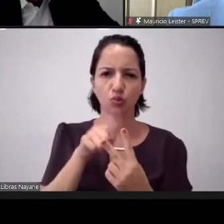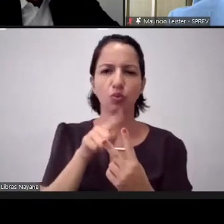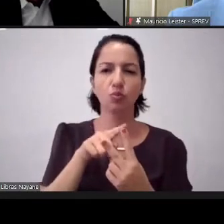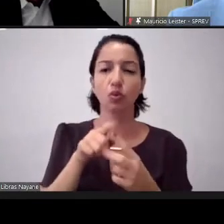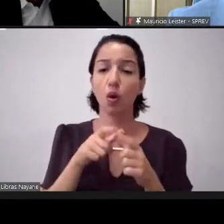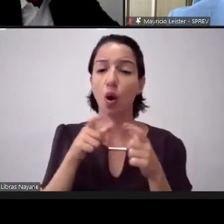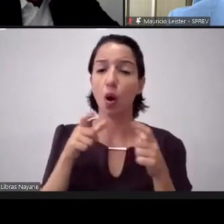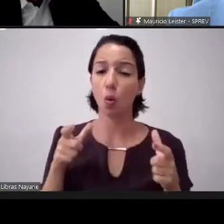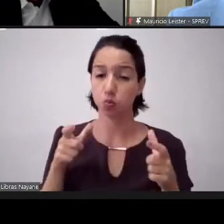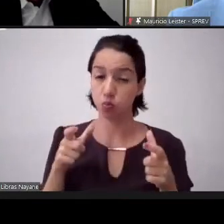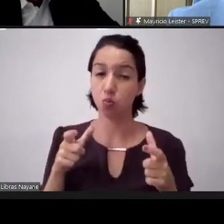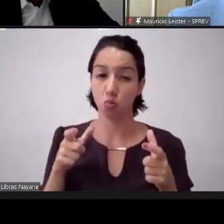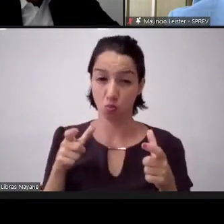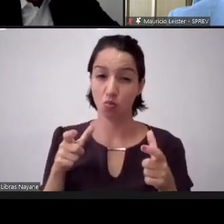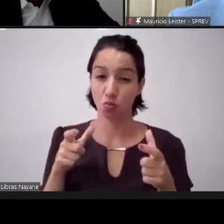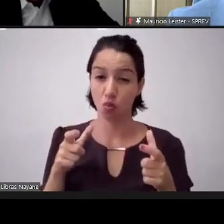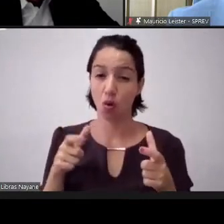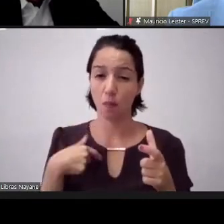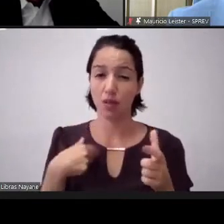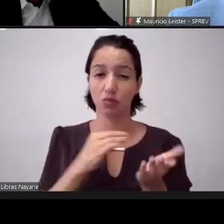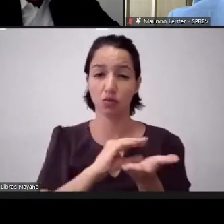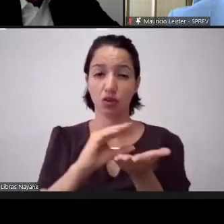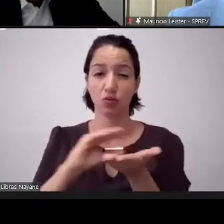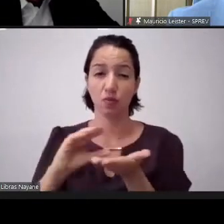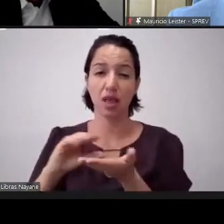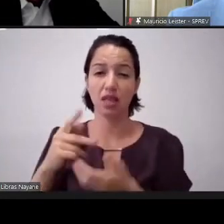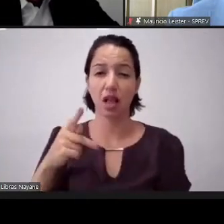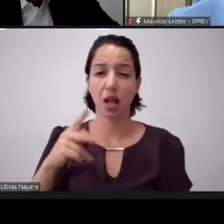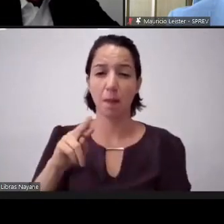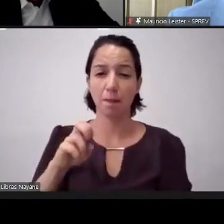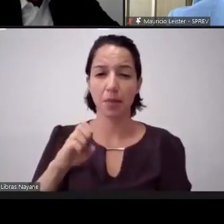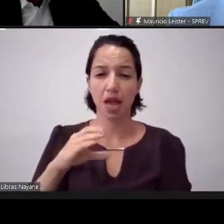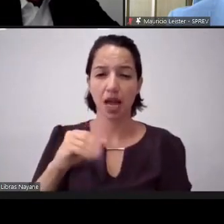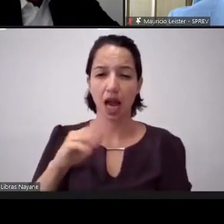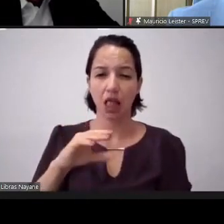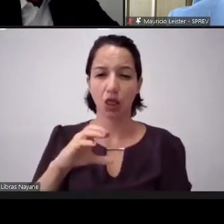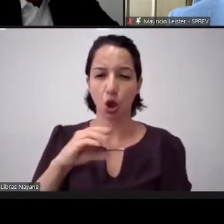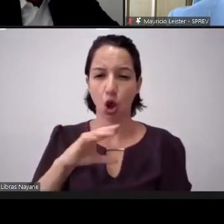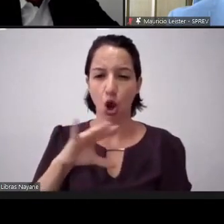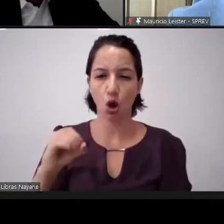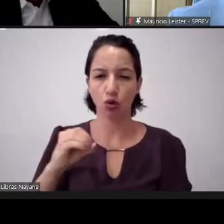two teams, an increase with the expenses